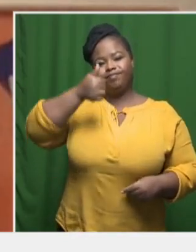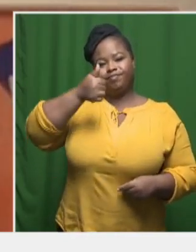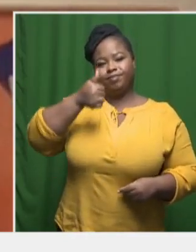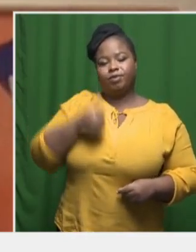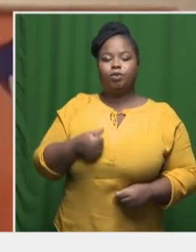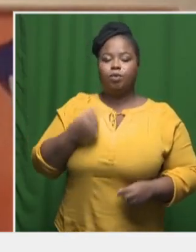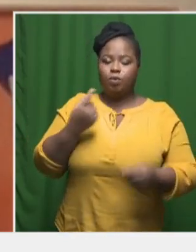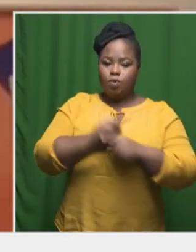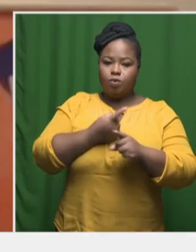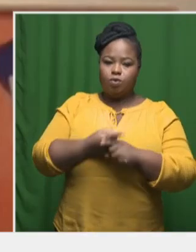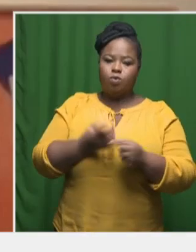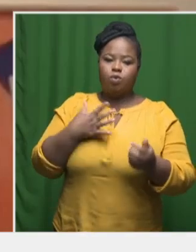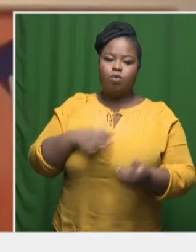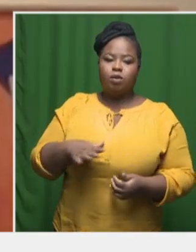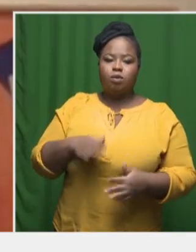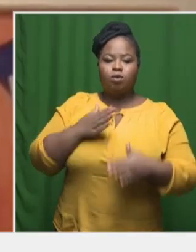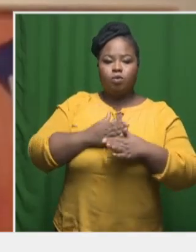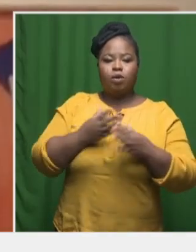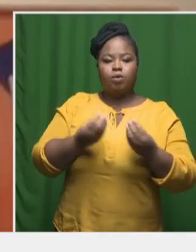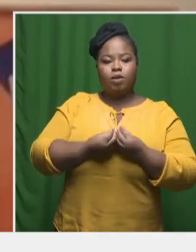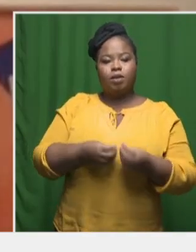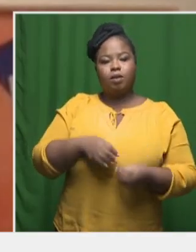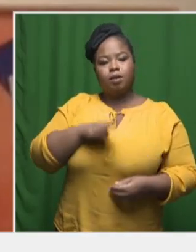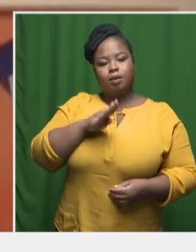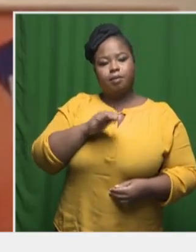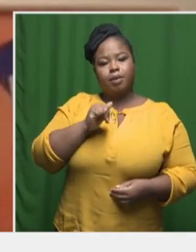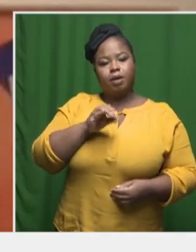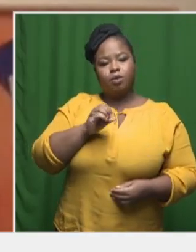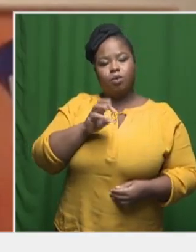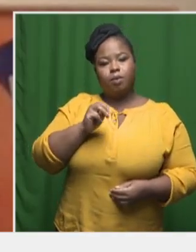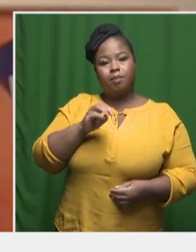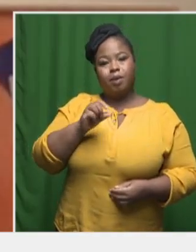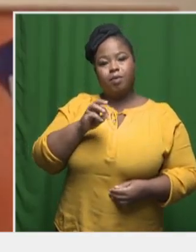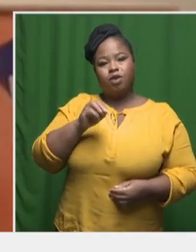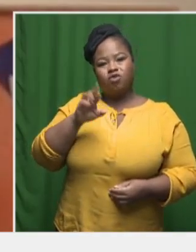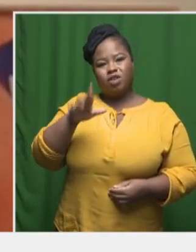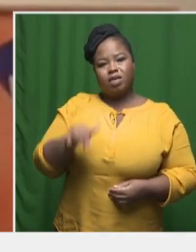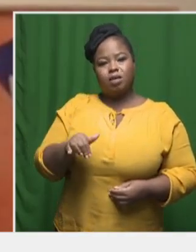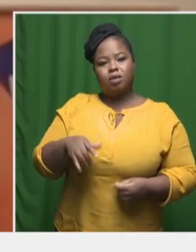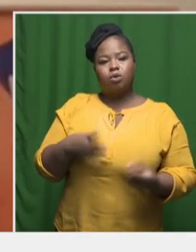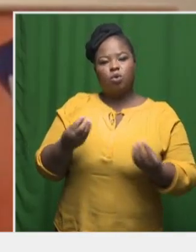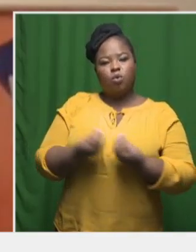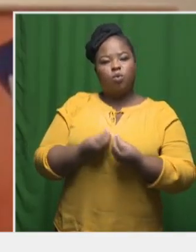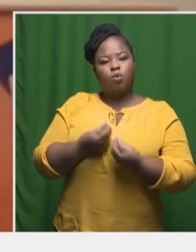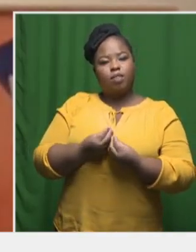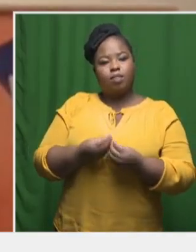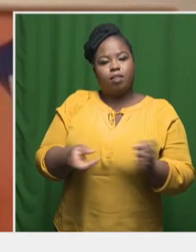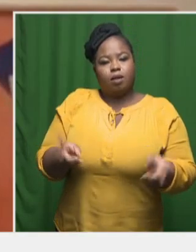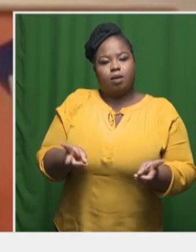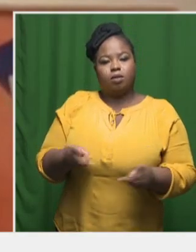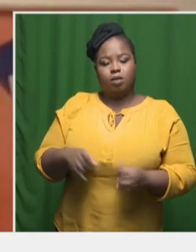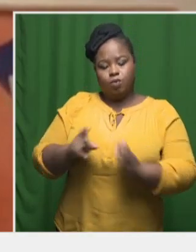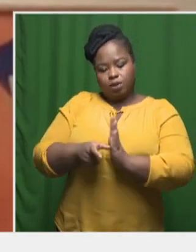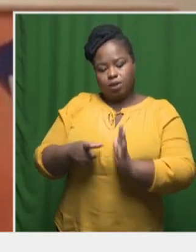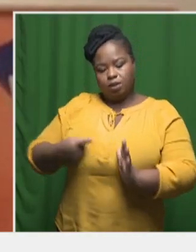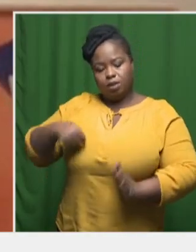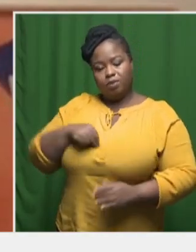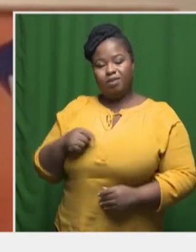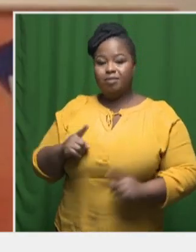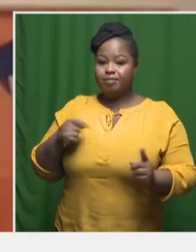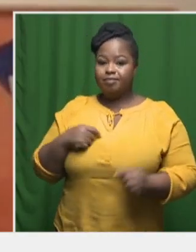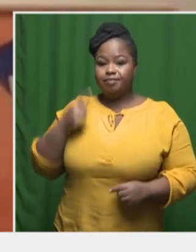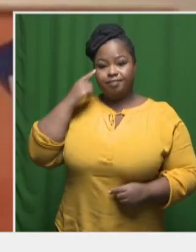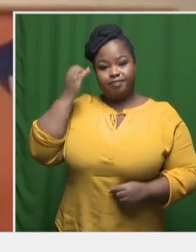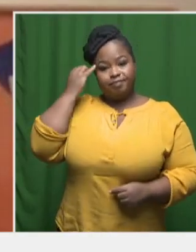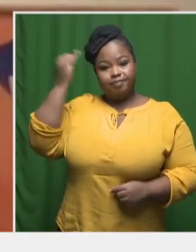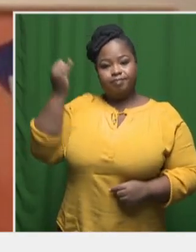So really looking at a lot, working with biomimicry, working with nature in our designs. But I think very importantly, it's this idea